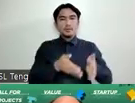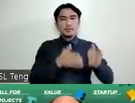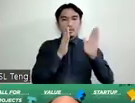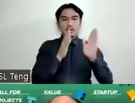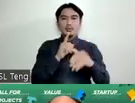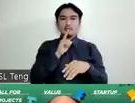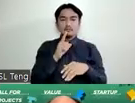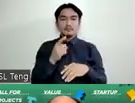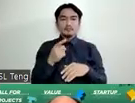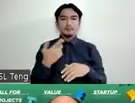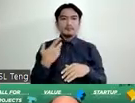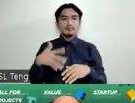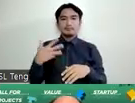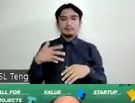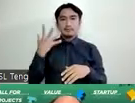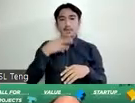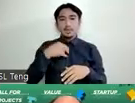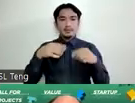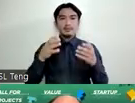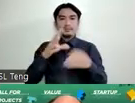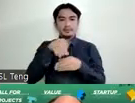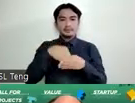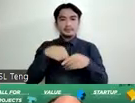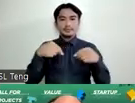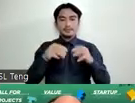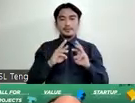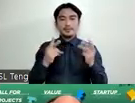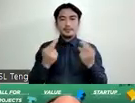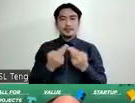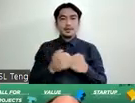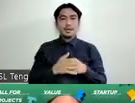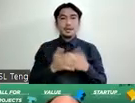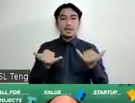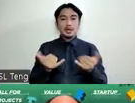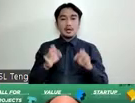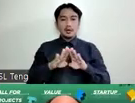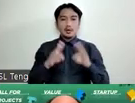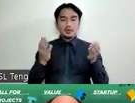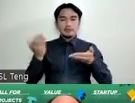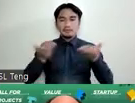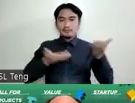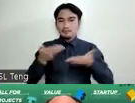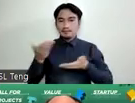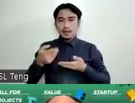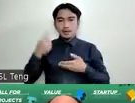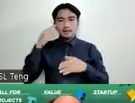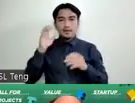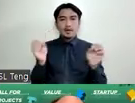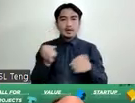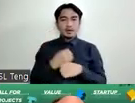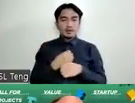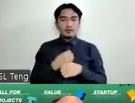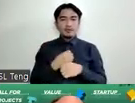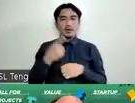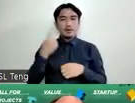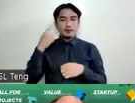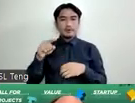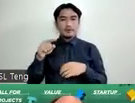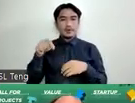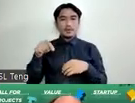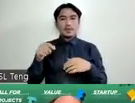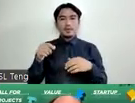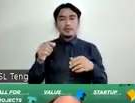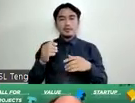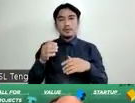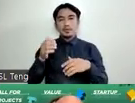So if you want to visit, just inform. We open our doors to provide office spaces, facilities, and analytical laboratories. We